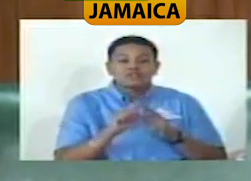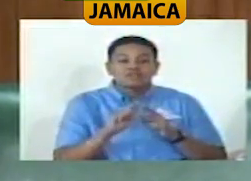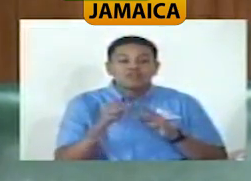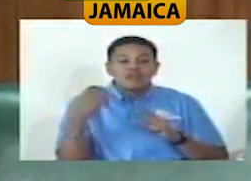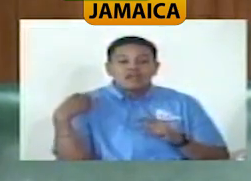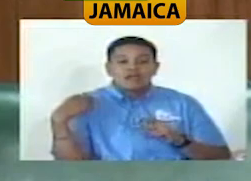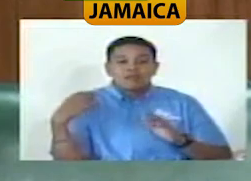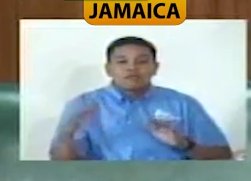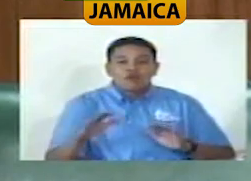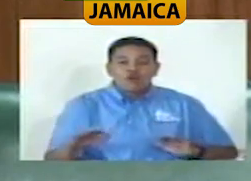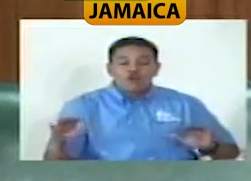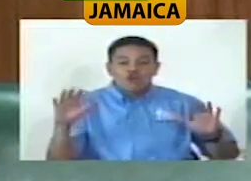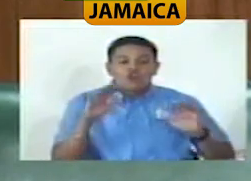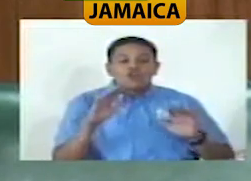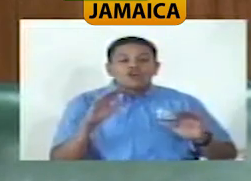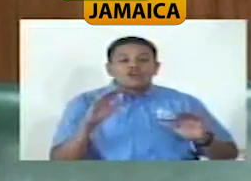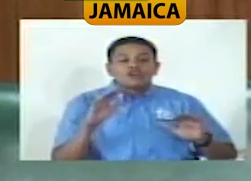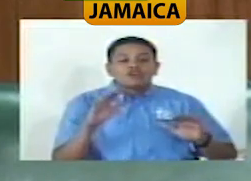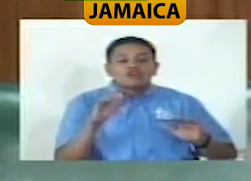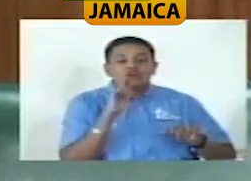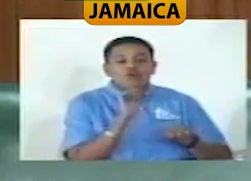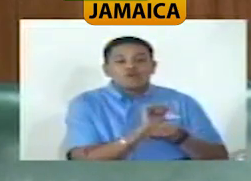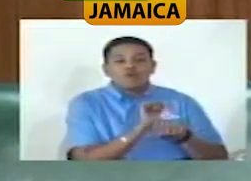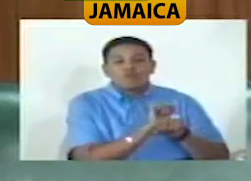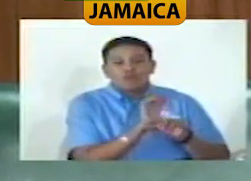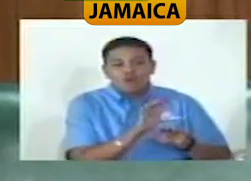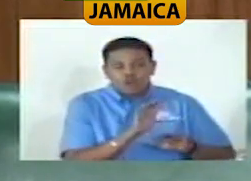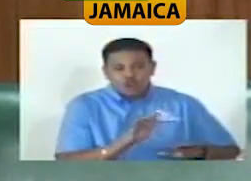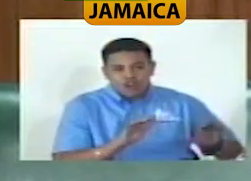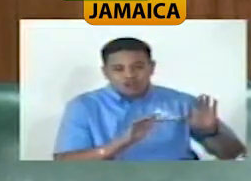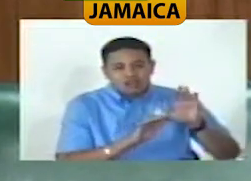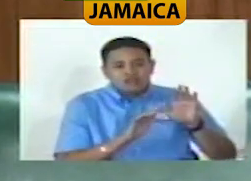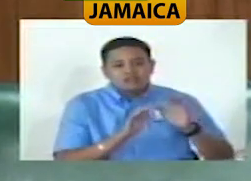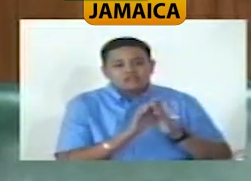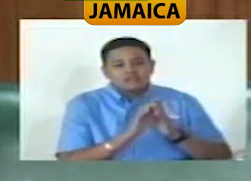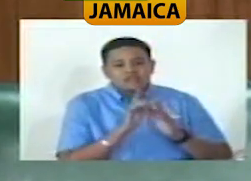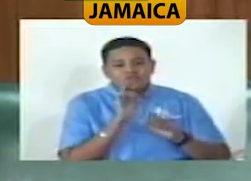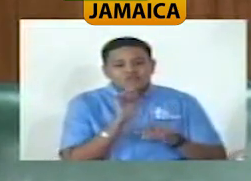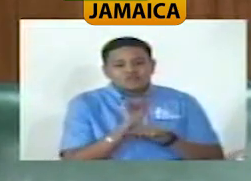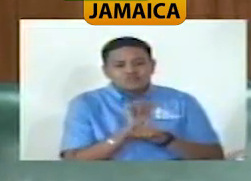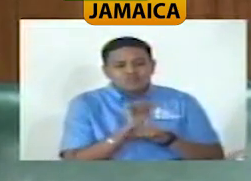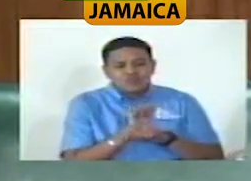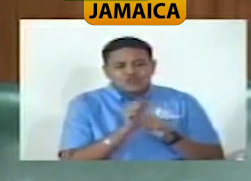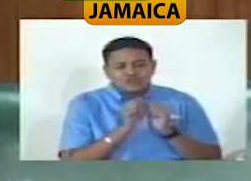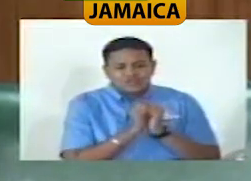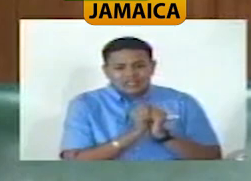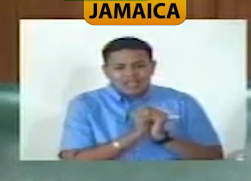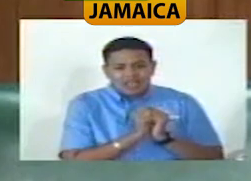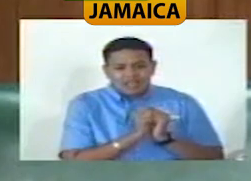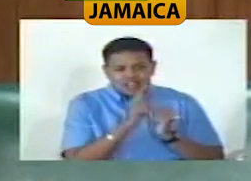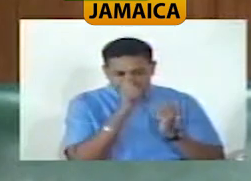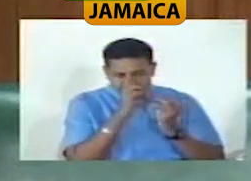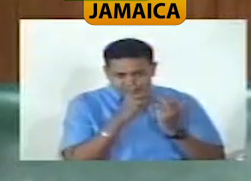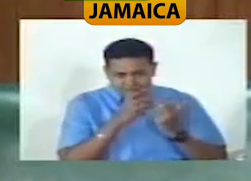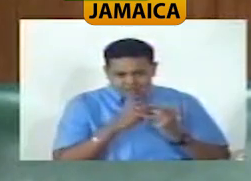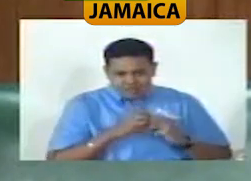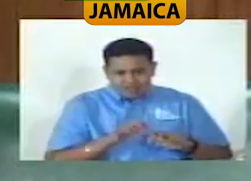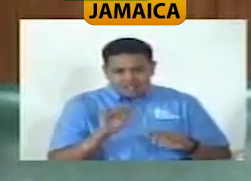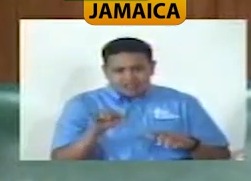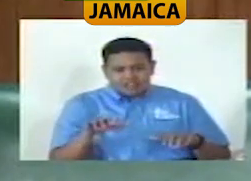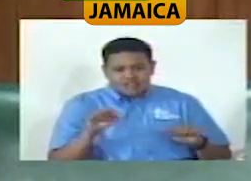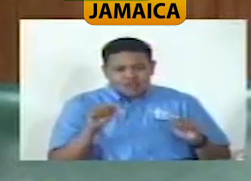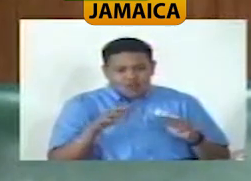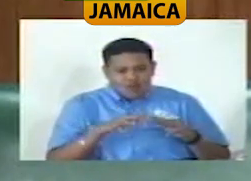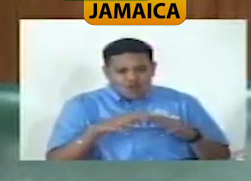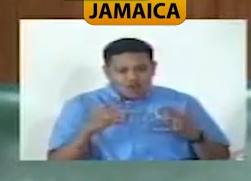employers and workers to work together, that took a